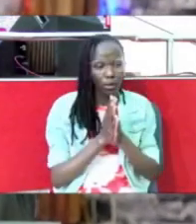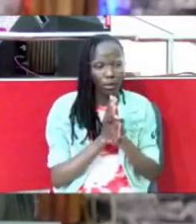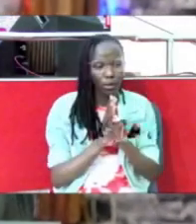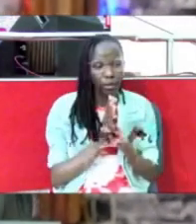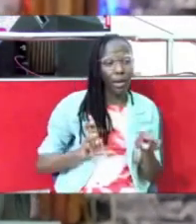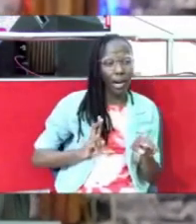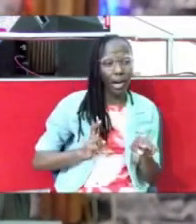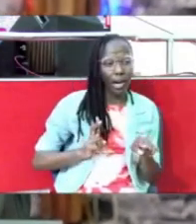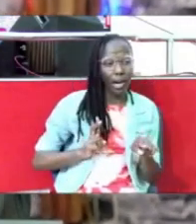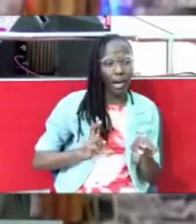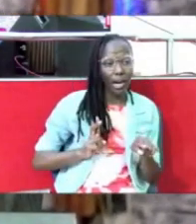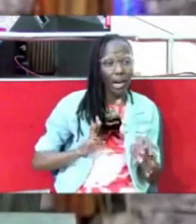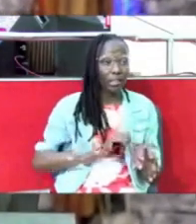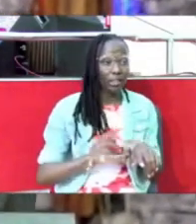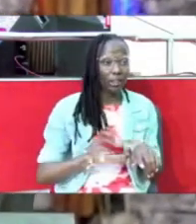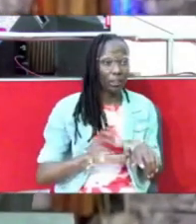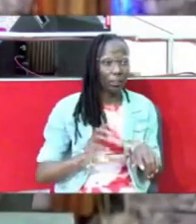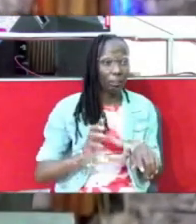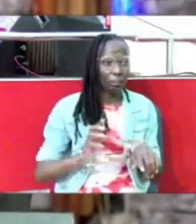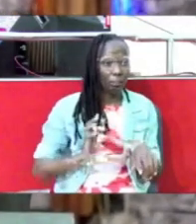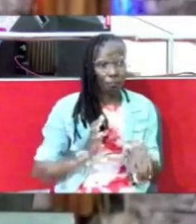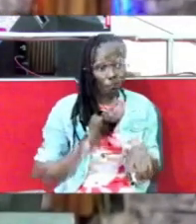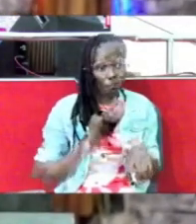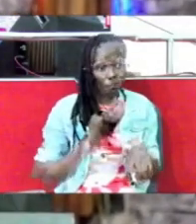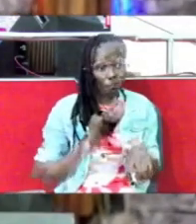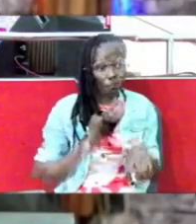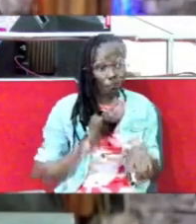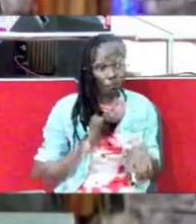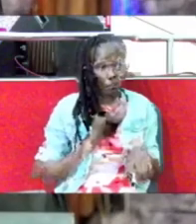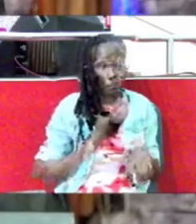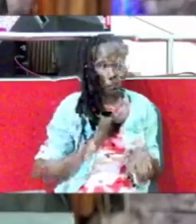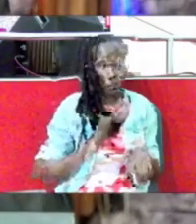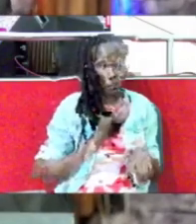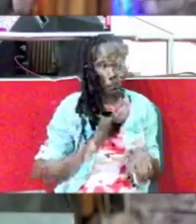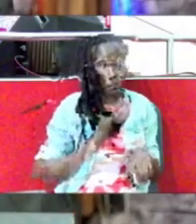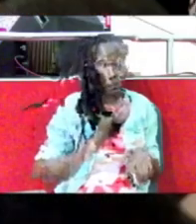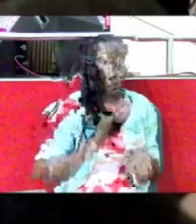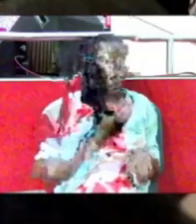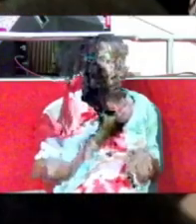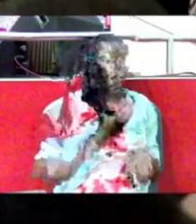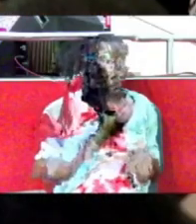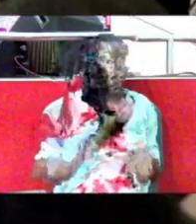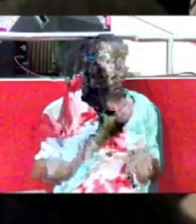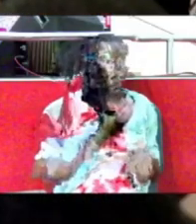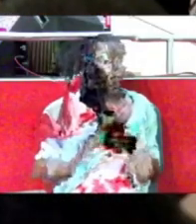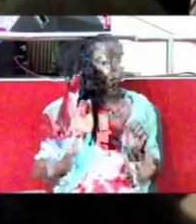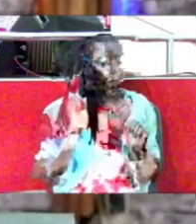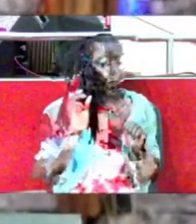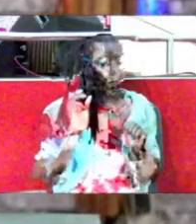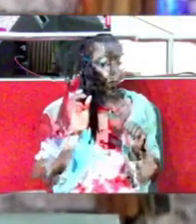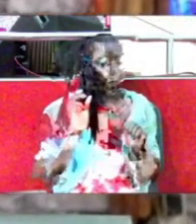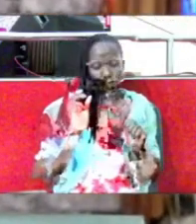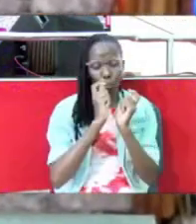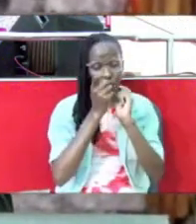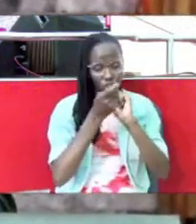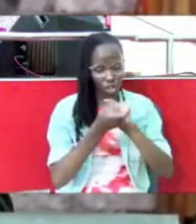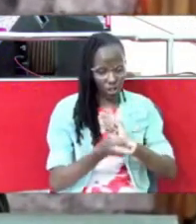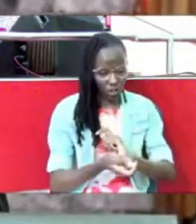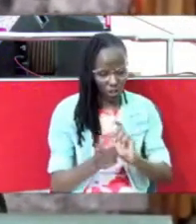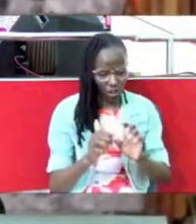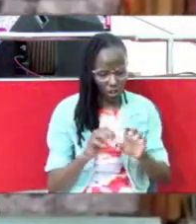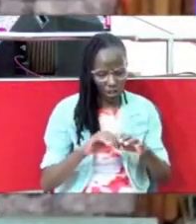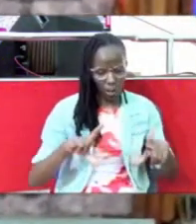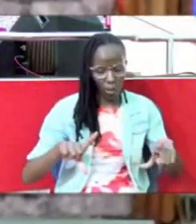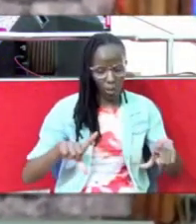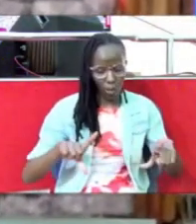why. Sisi hata sisi tukijua kwa nini sababu gani. That will bring a difference in our lives. Hata hilo jambo litaweza kuleta